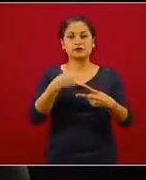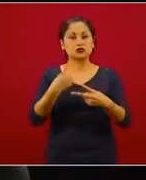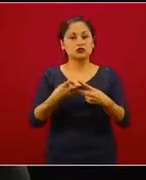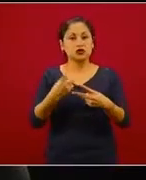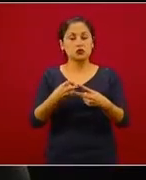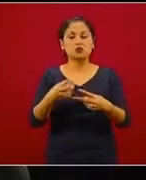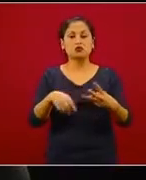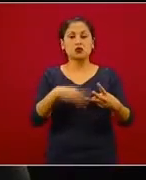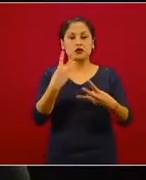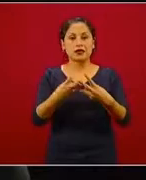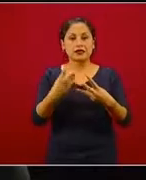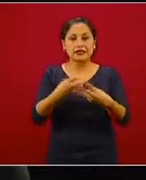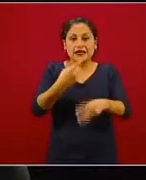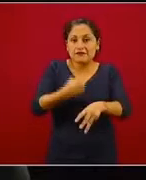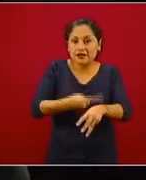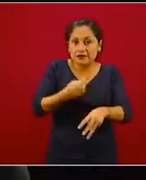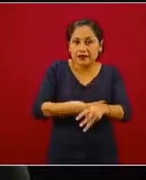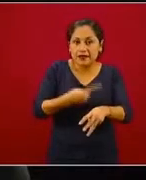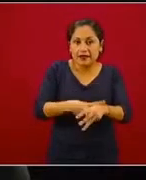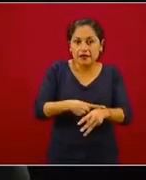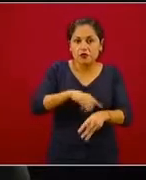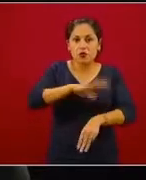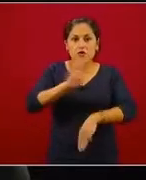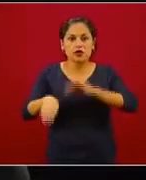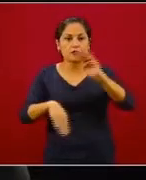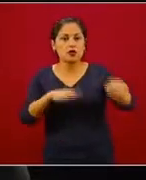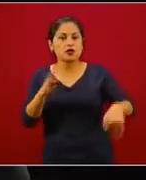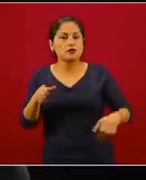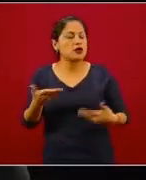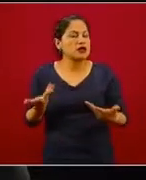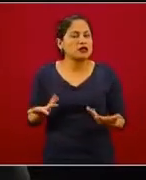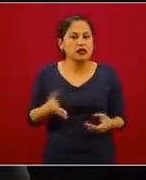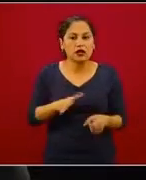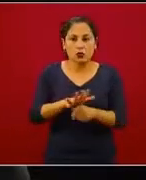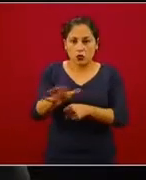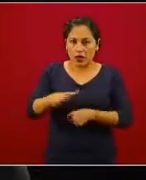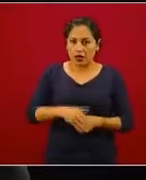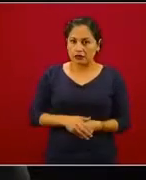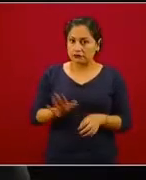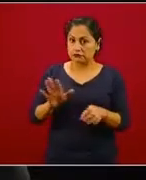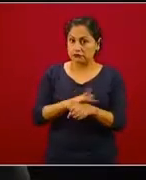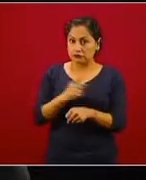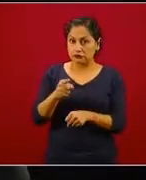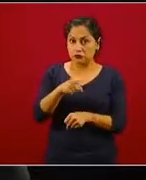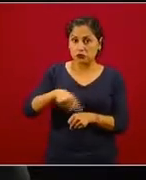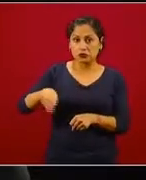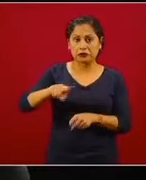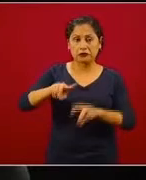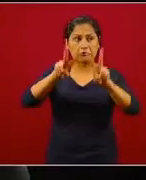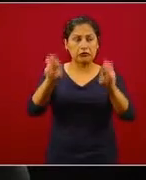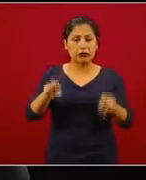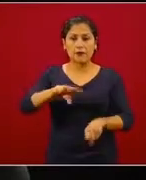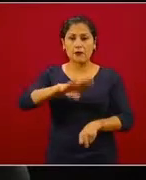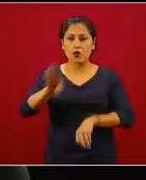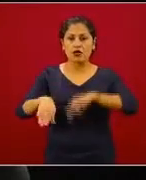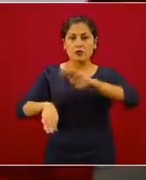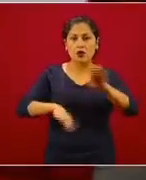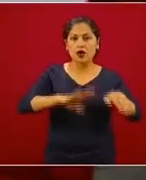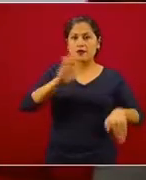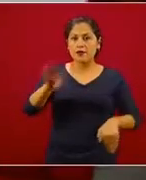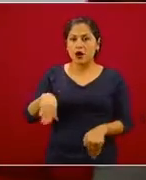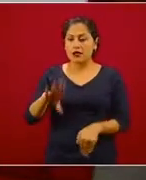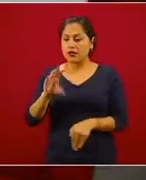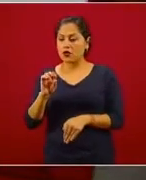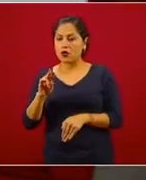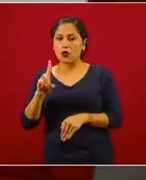silver, um, what medical conditions are getting the bronze and the silver medals?